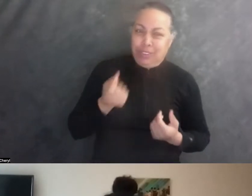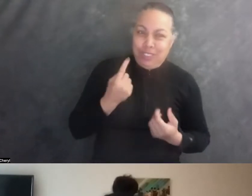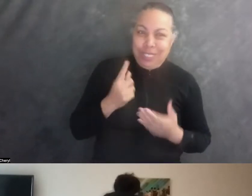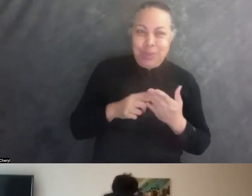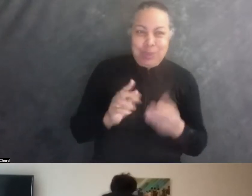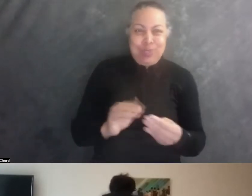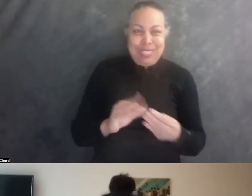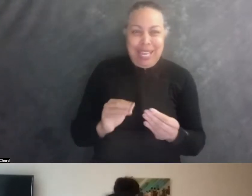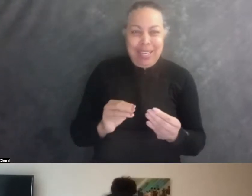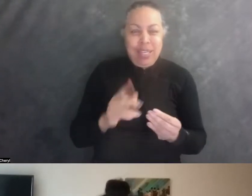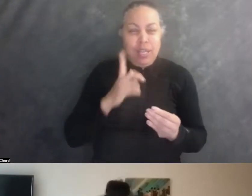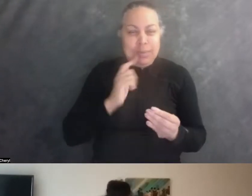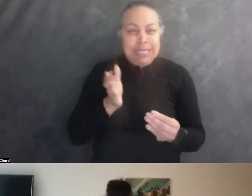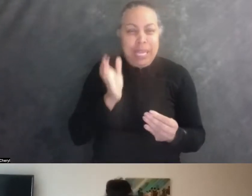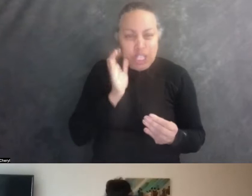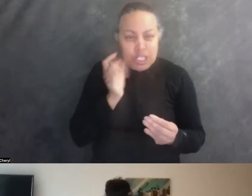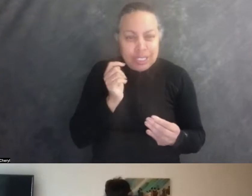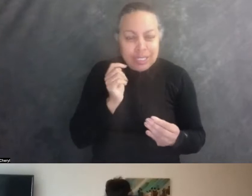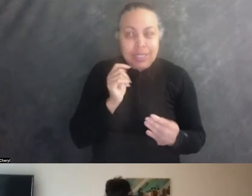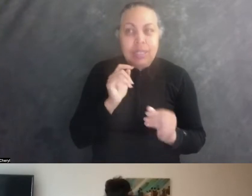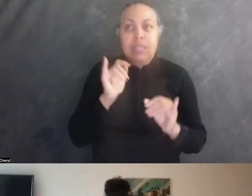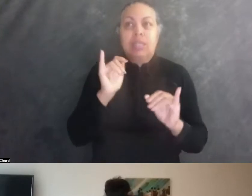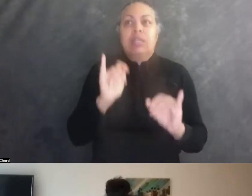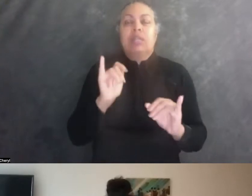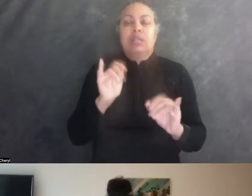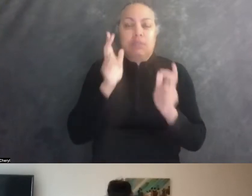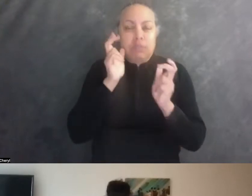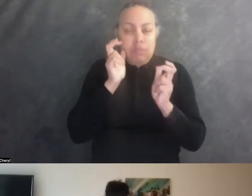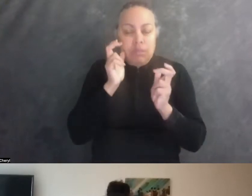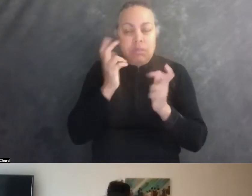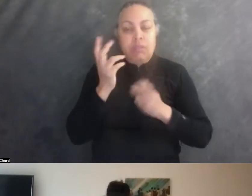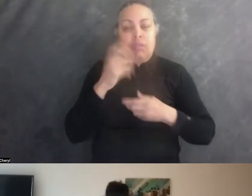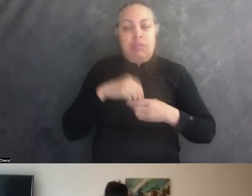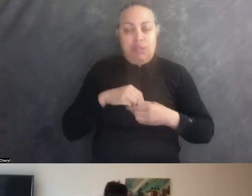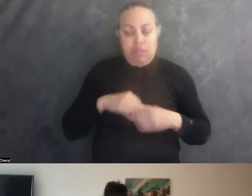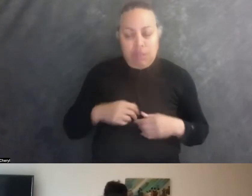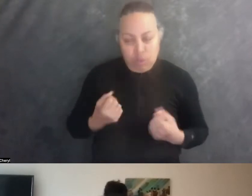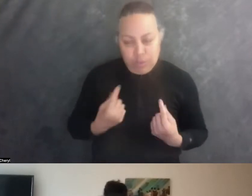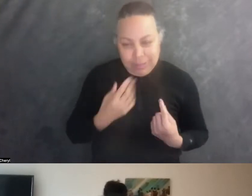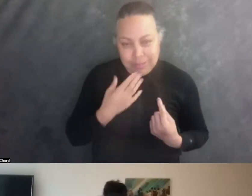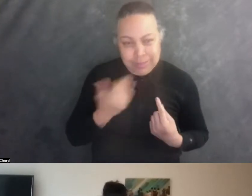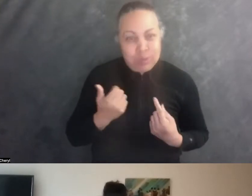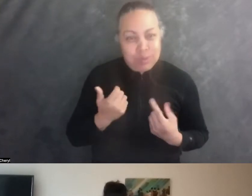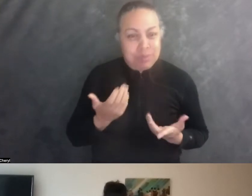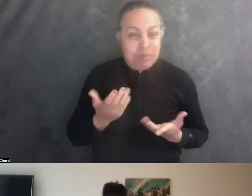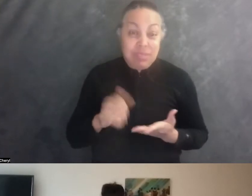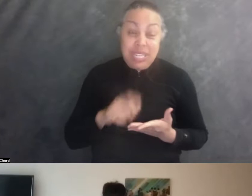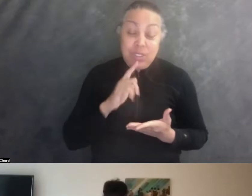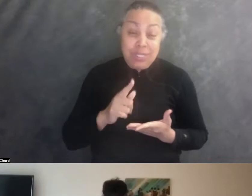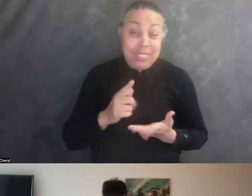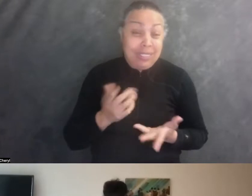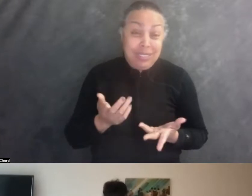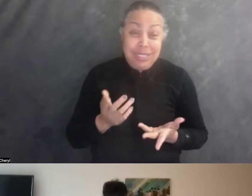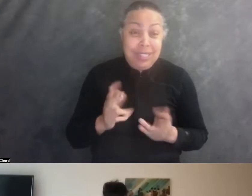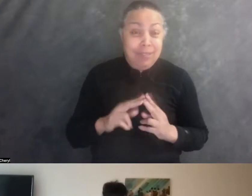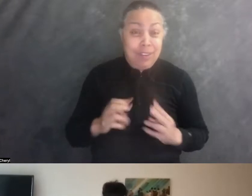said through having heard and listened. And it's really, it's very